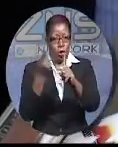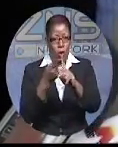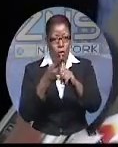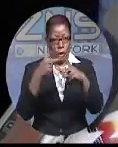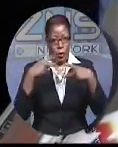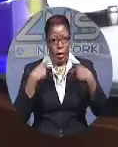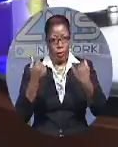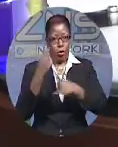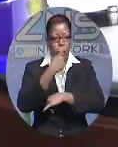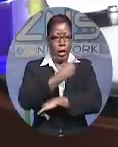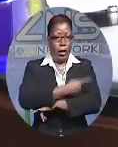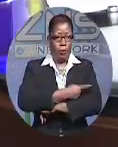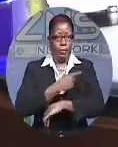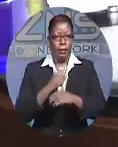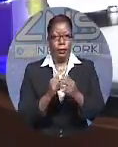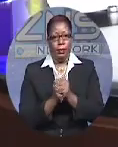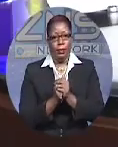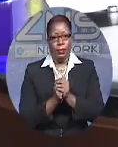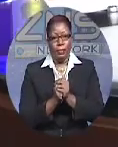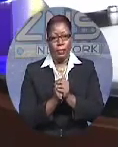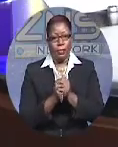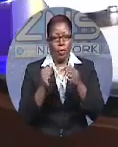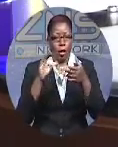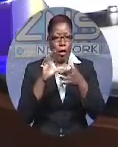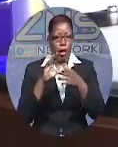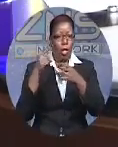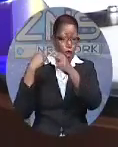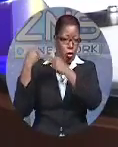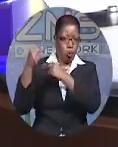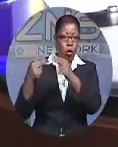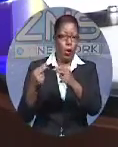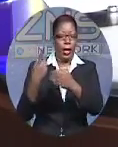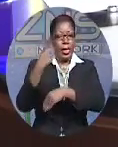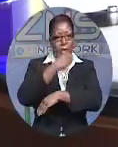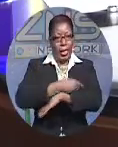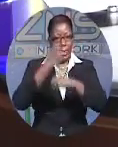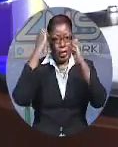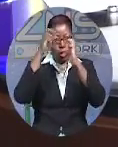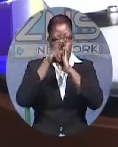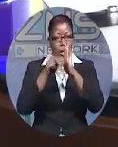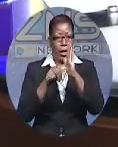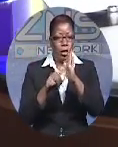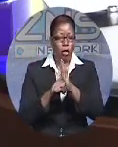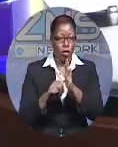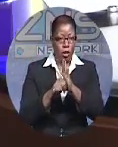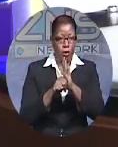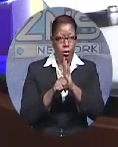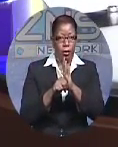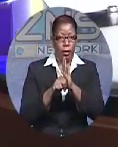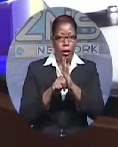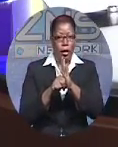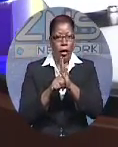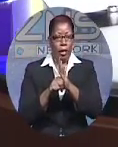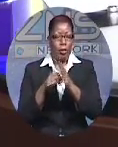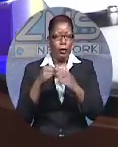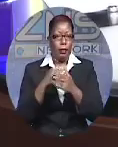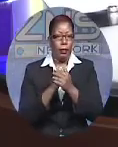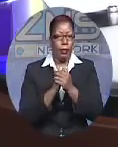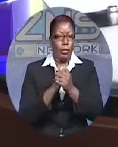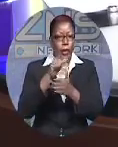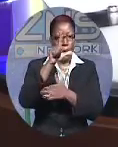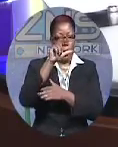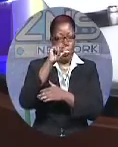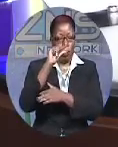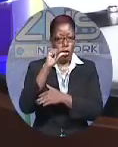today. Well, it's an historic day for the country as education in the maritime industry advances. The